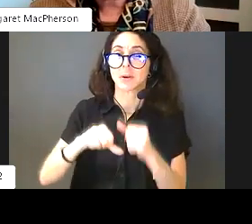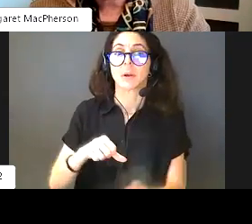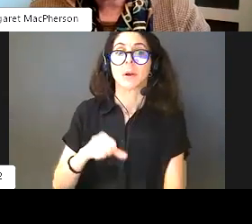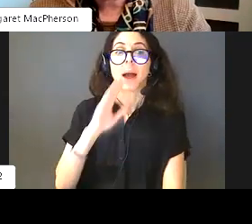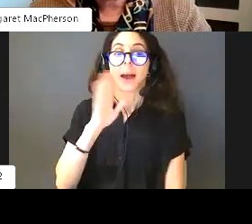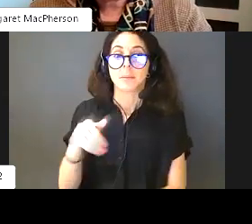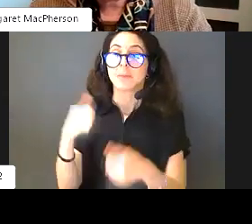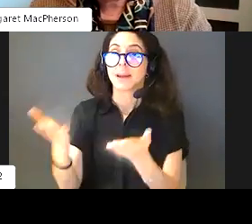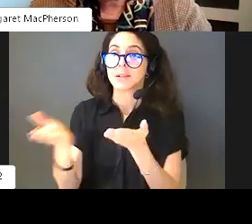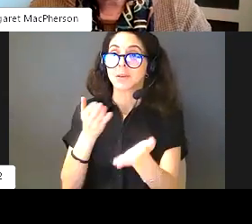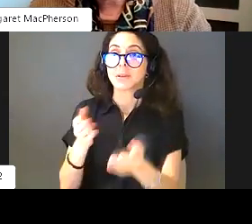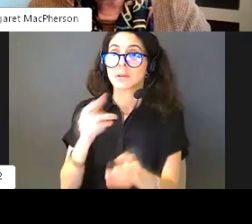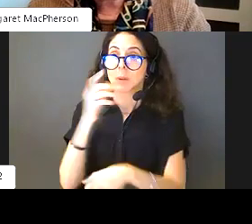support.